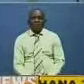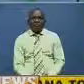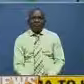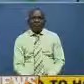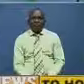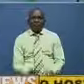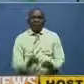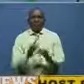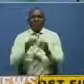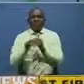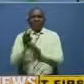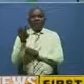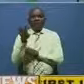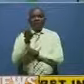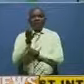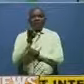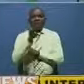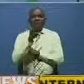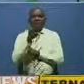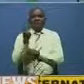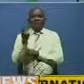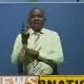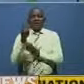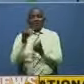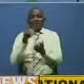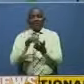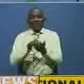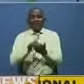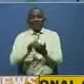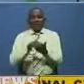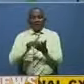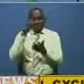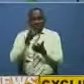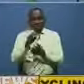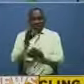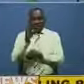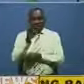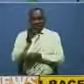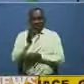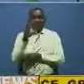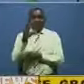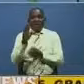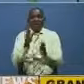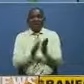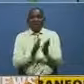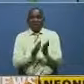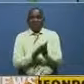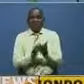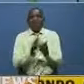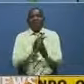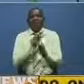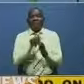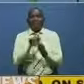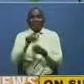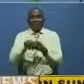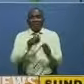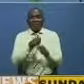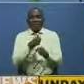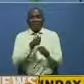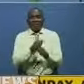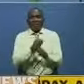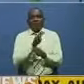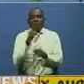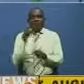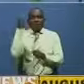Over 446,000 students in 965 schools are participating in this year's West